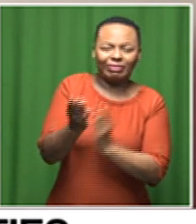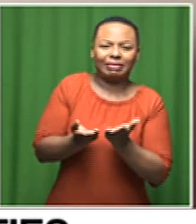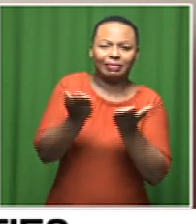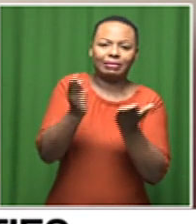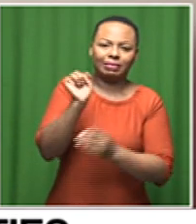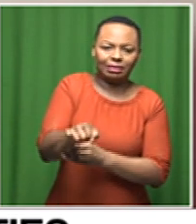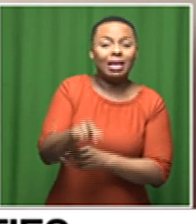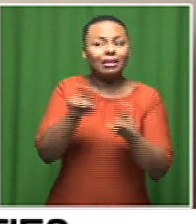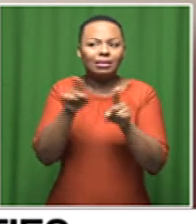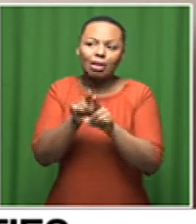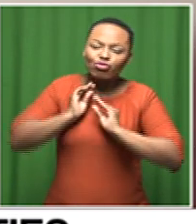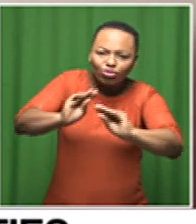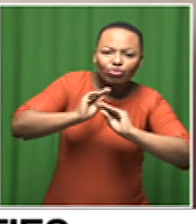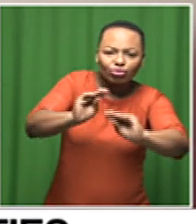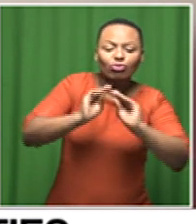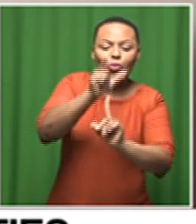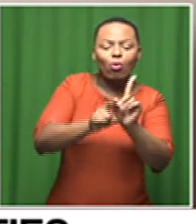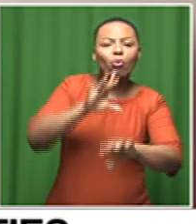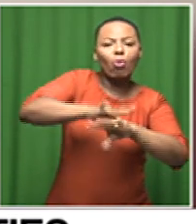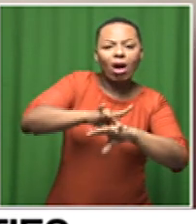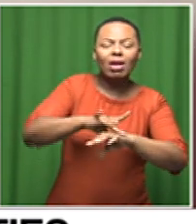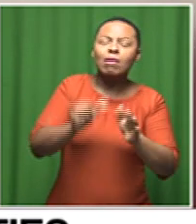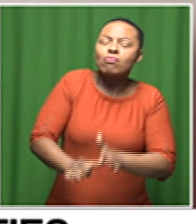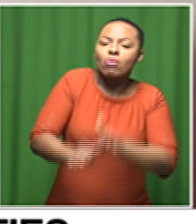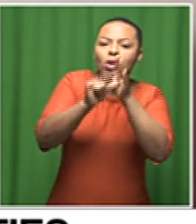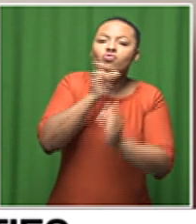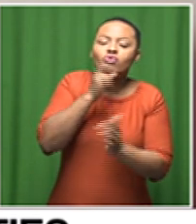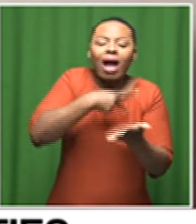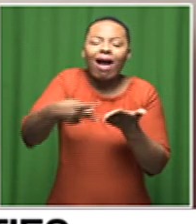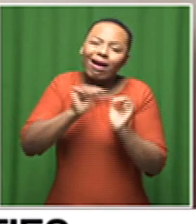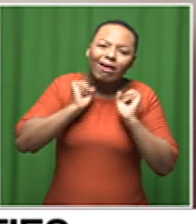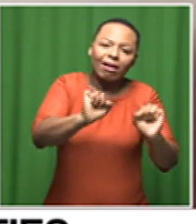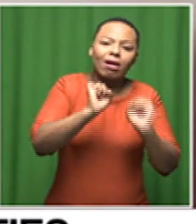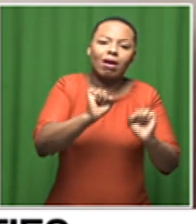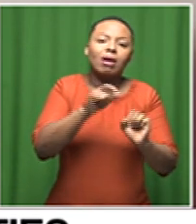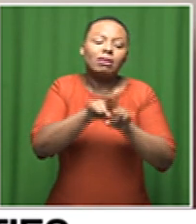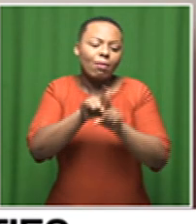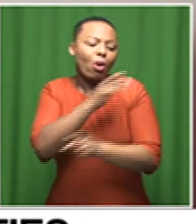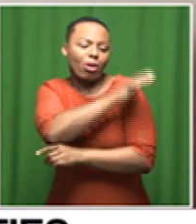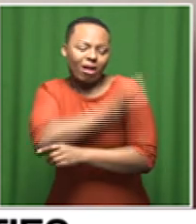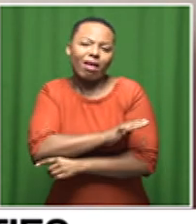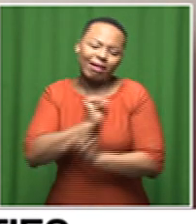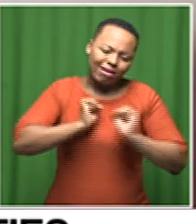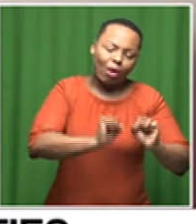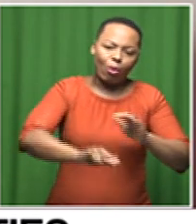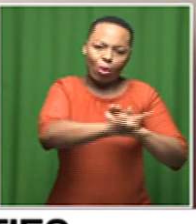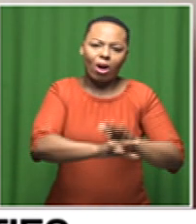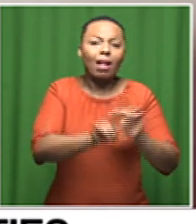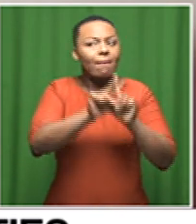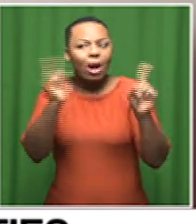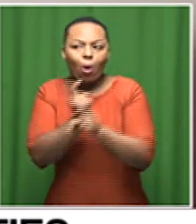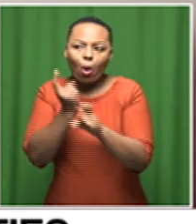we still have to educate patients to say it's important to use your local clinic, but then also engage with healthcare workers to